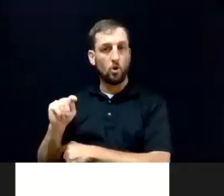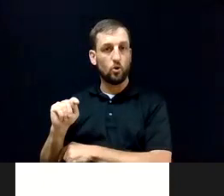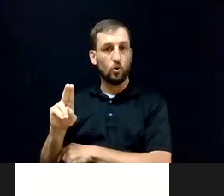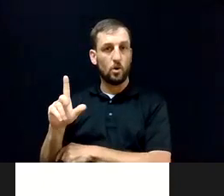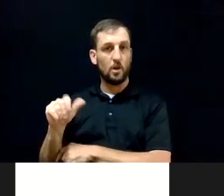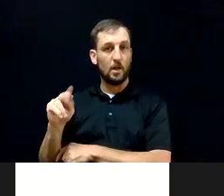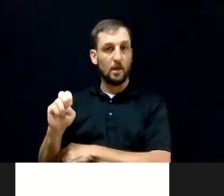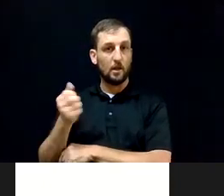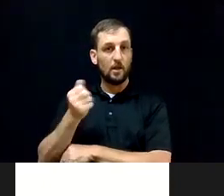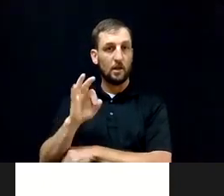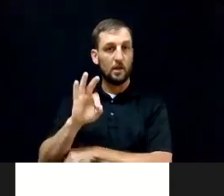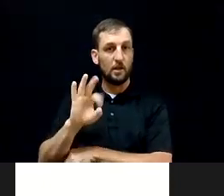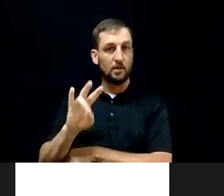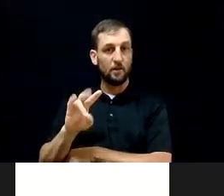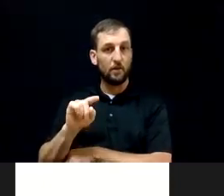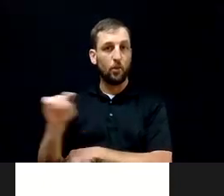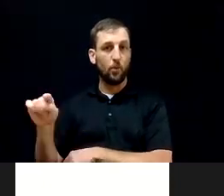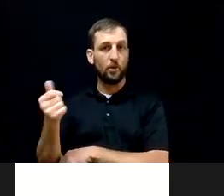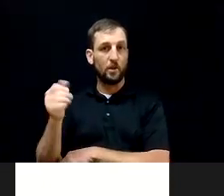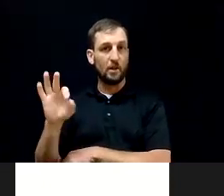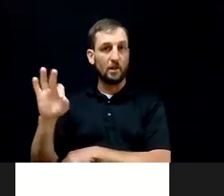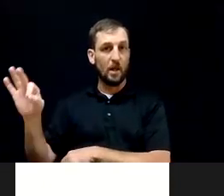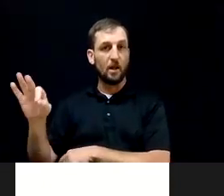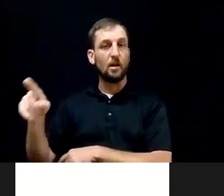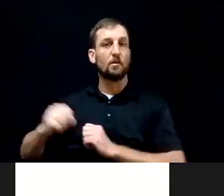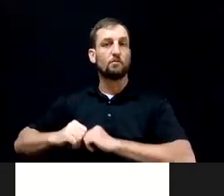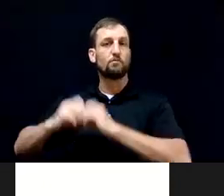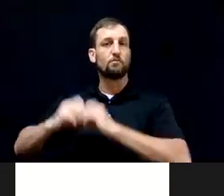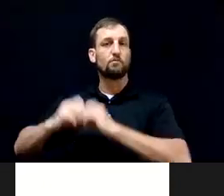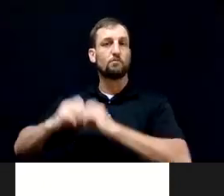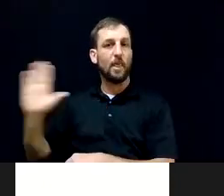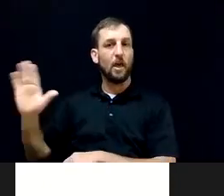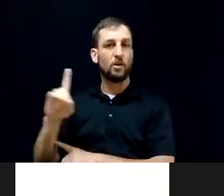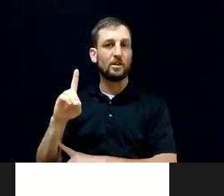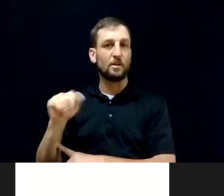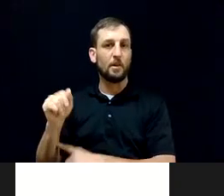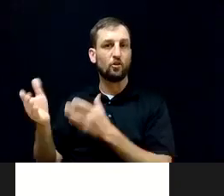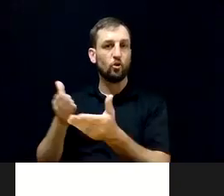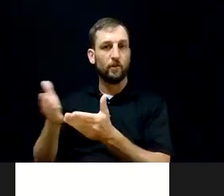to 99 and started their disability services office. Thank you.